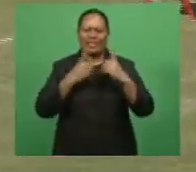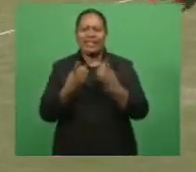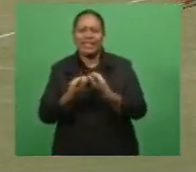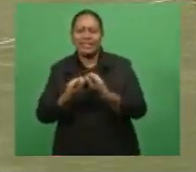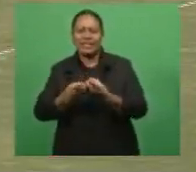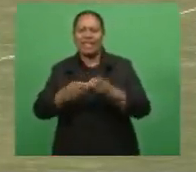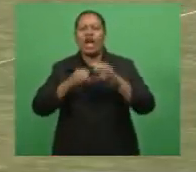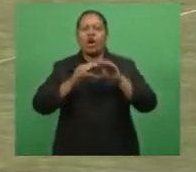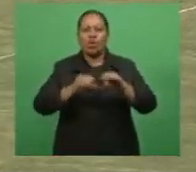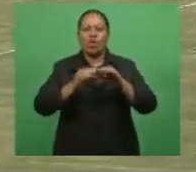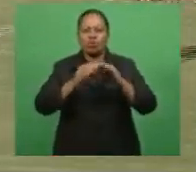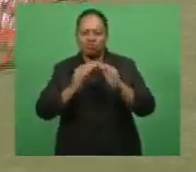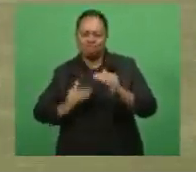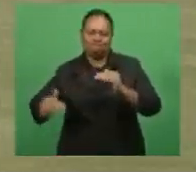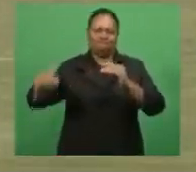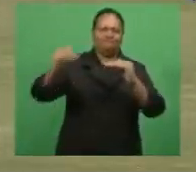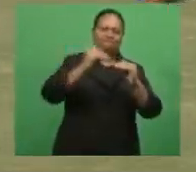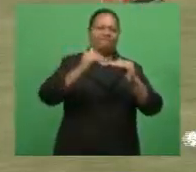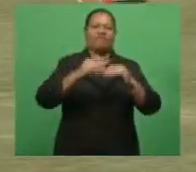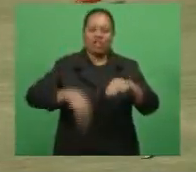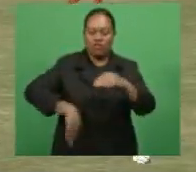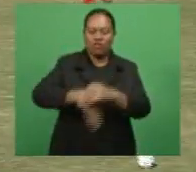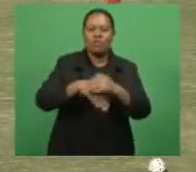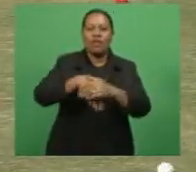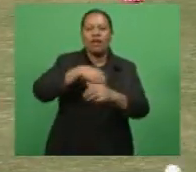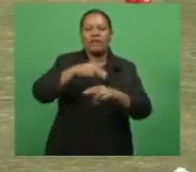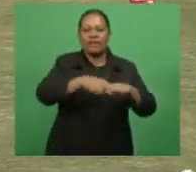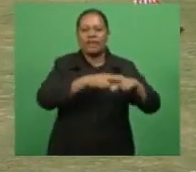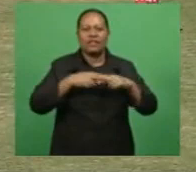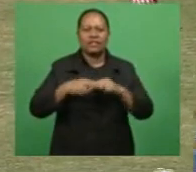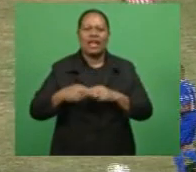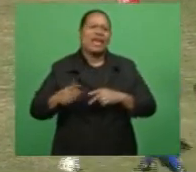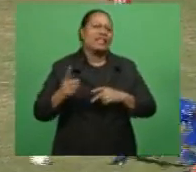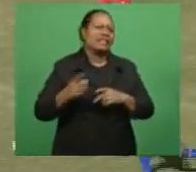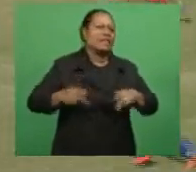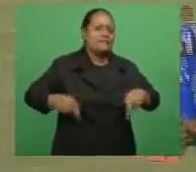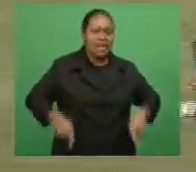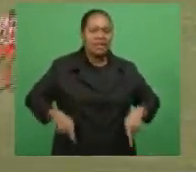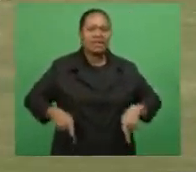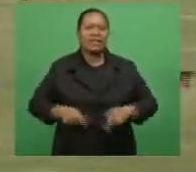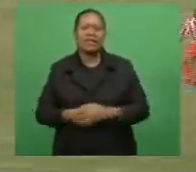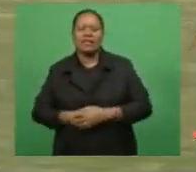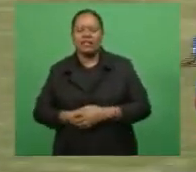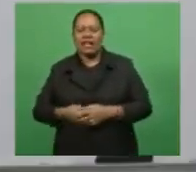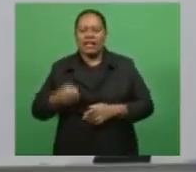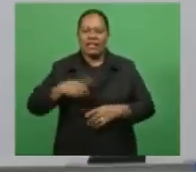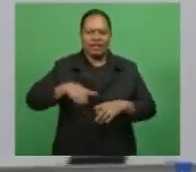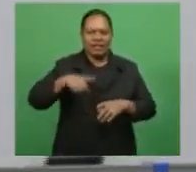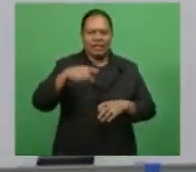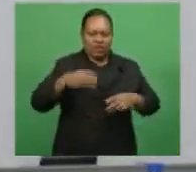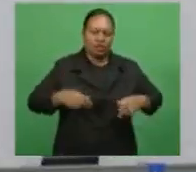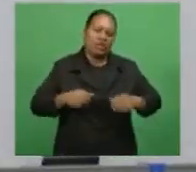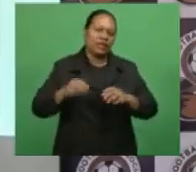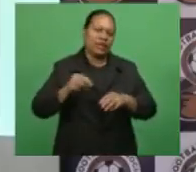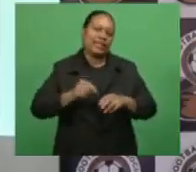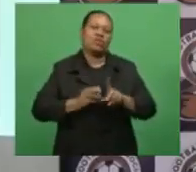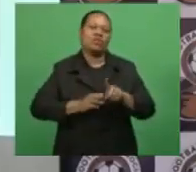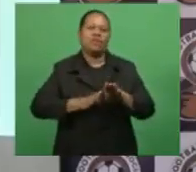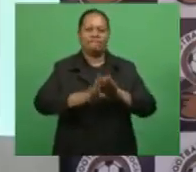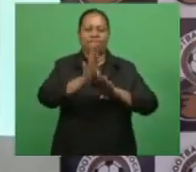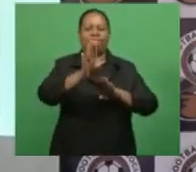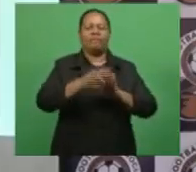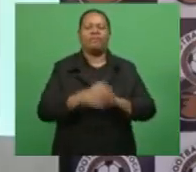lift the standard of football in Fiji. He says it's the physical component of the game that needs improvement. Fiji